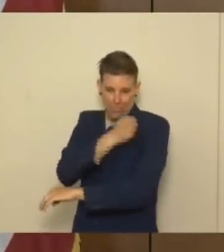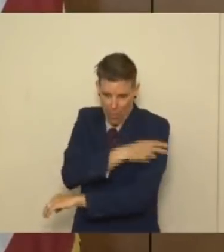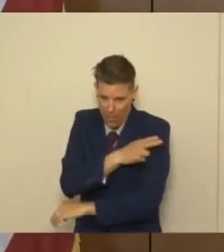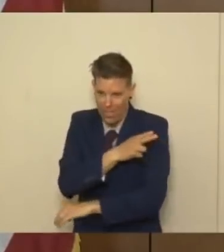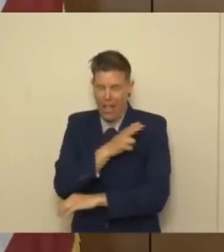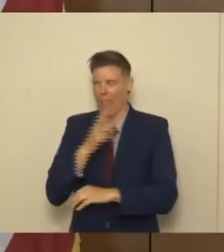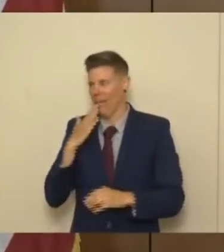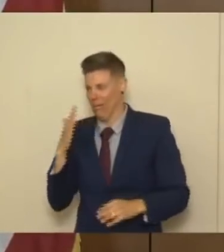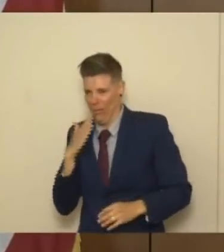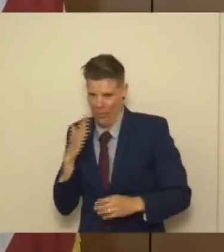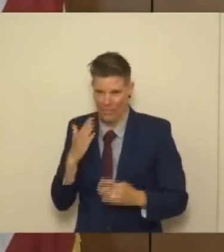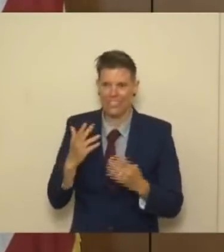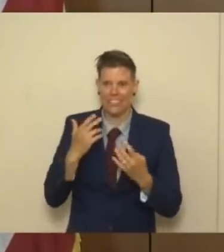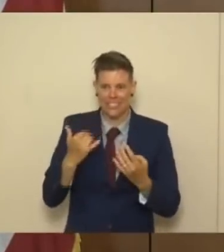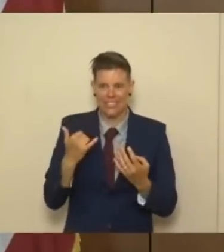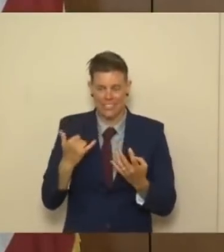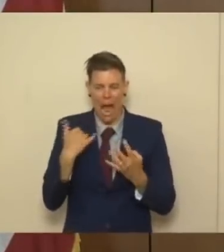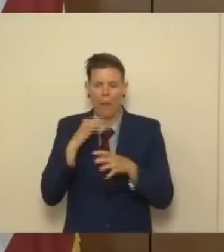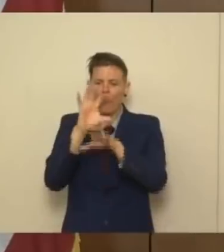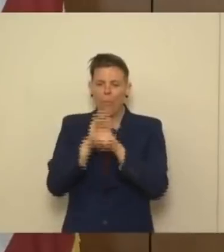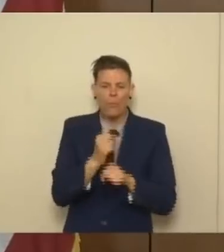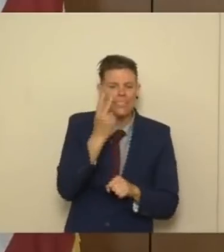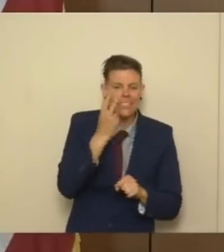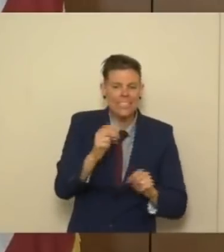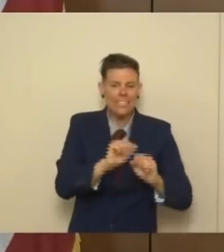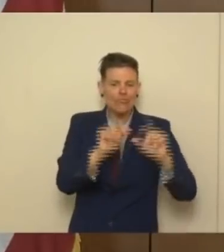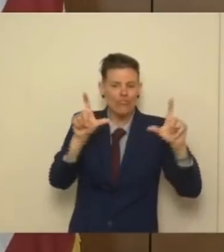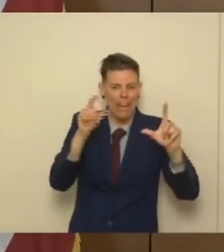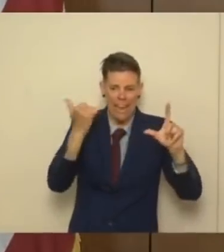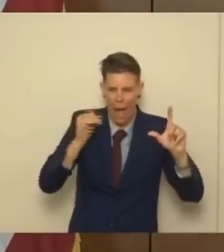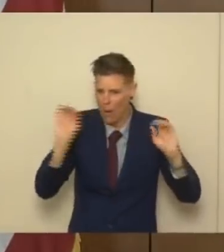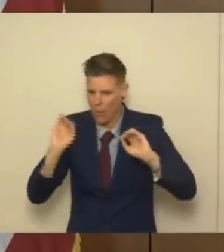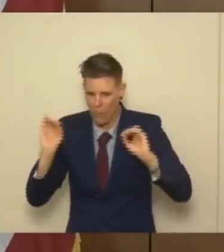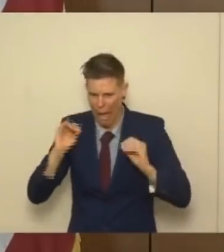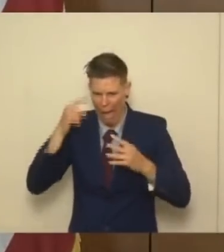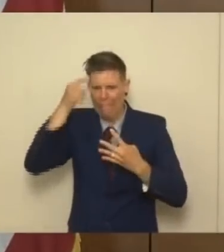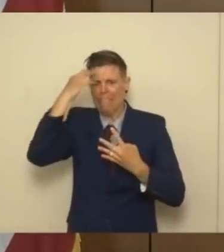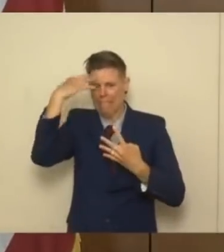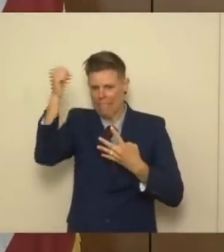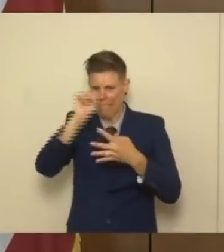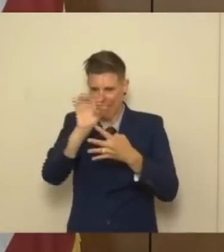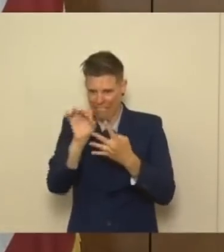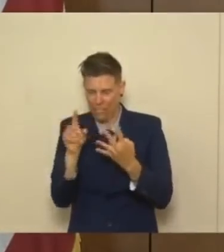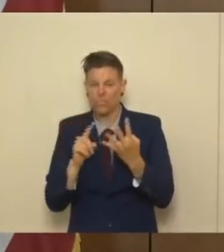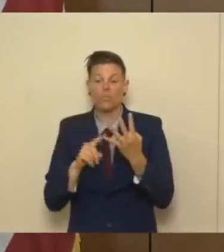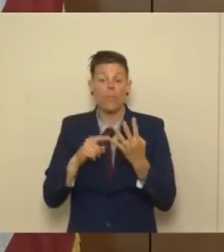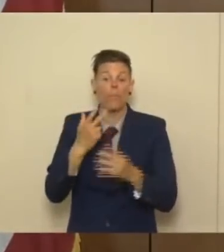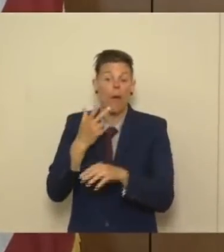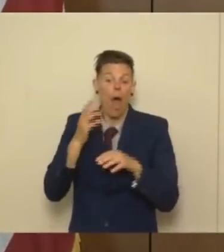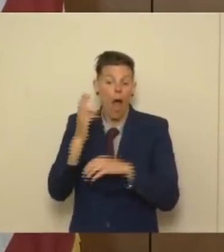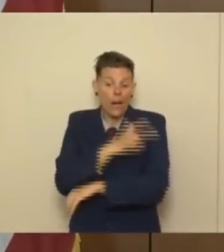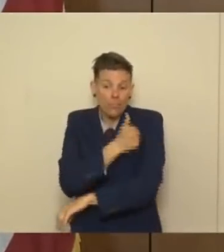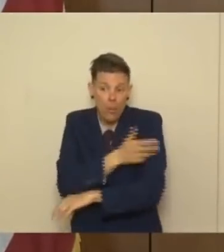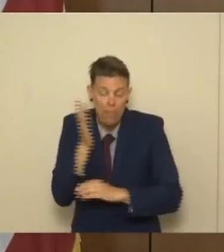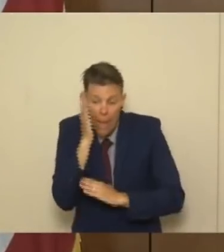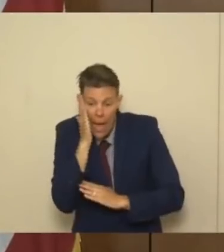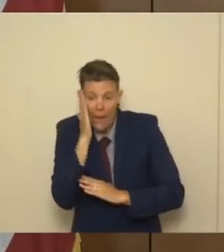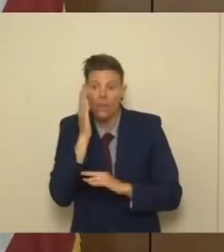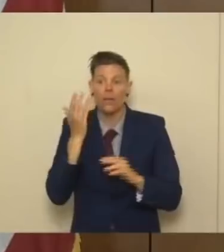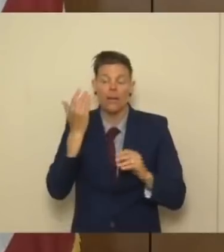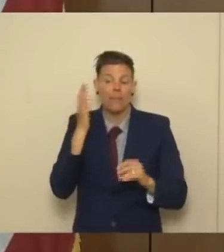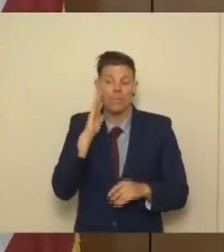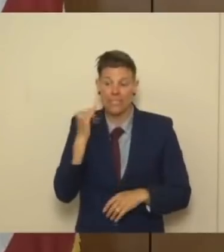And hospitalizations, why? Because if we can't meet the hospital care requirements, we overwhelm our healthcare